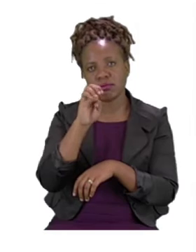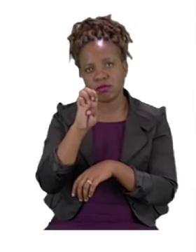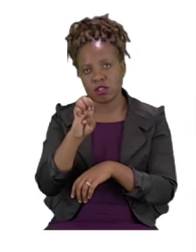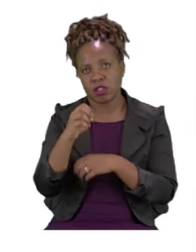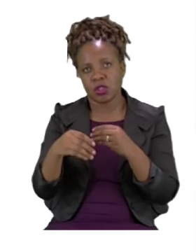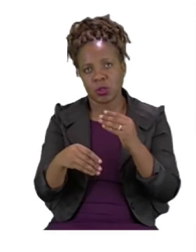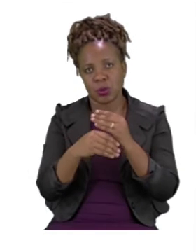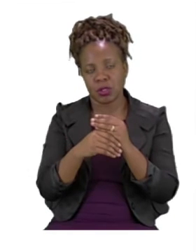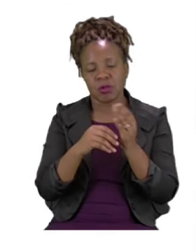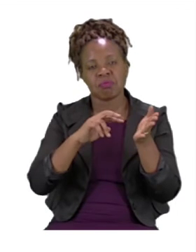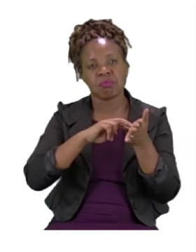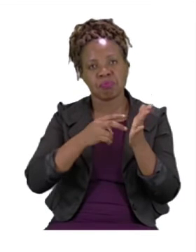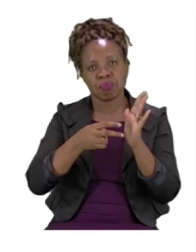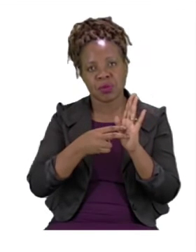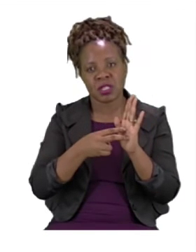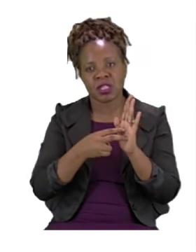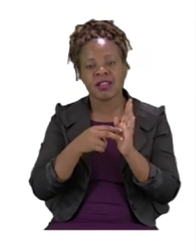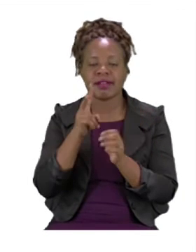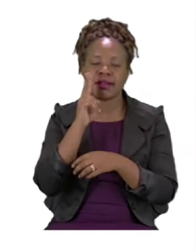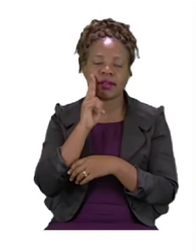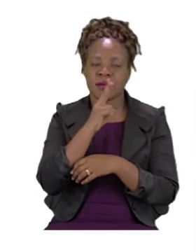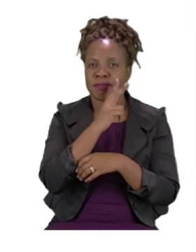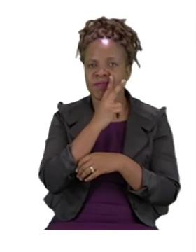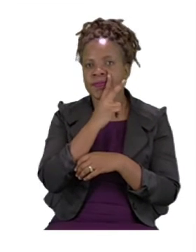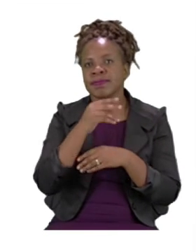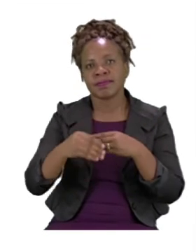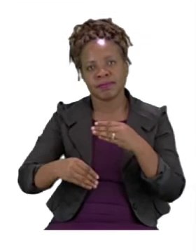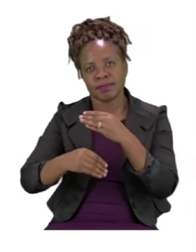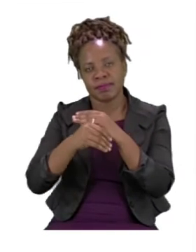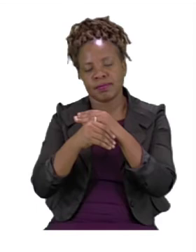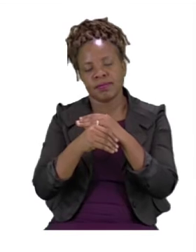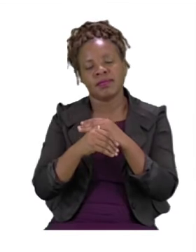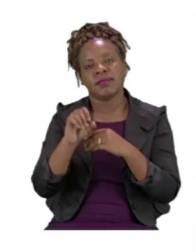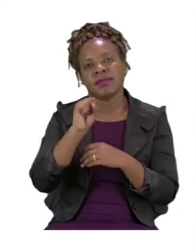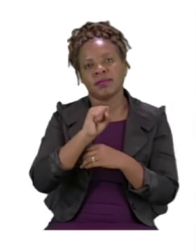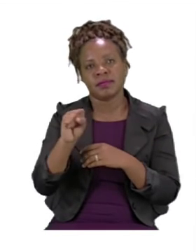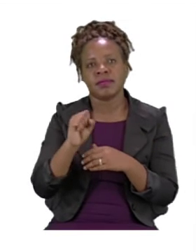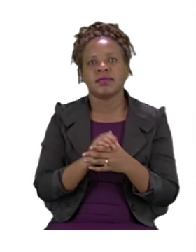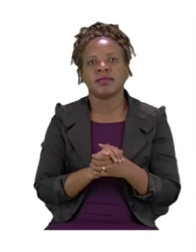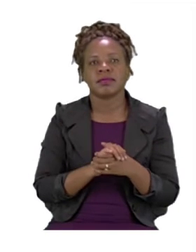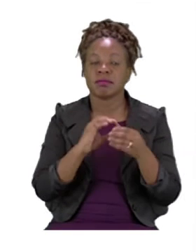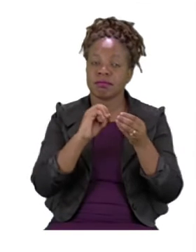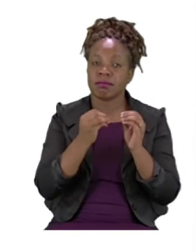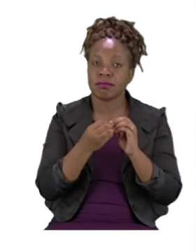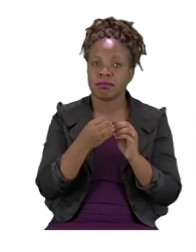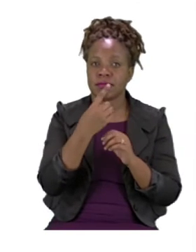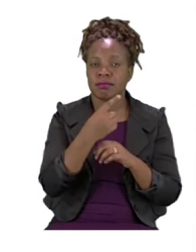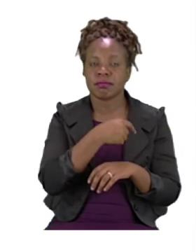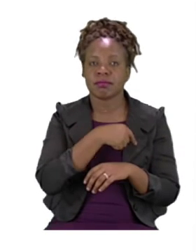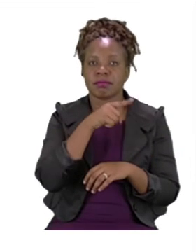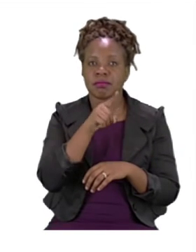an S. So our sentence will now say, number 1,